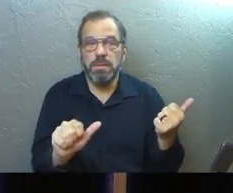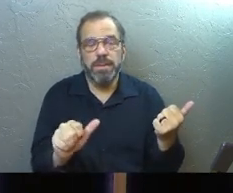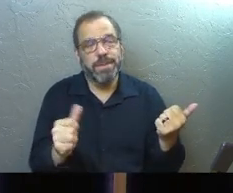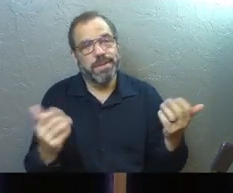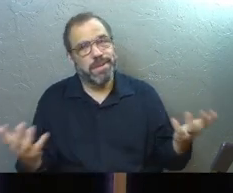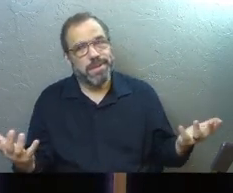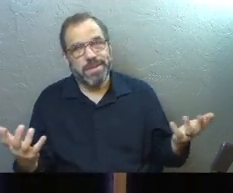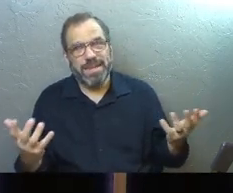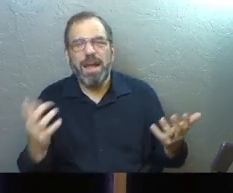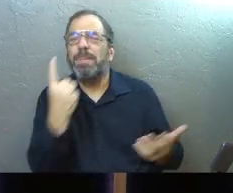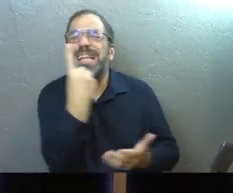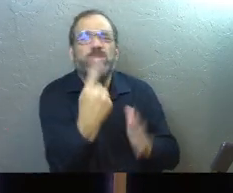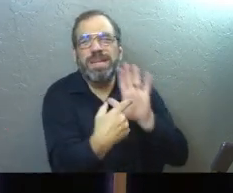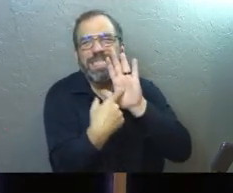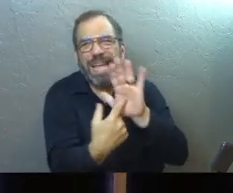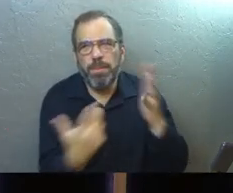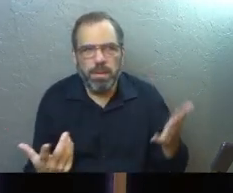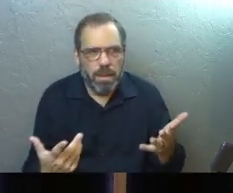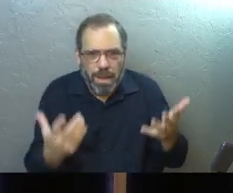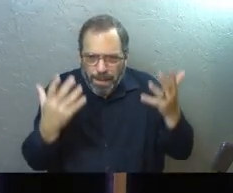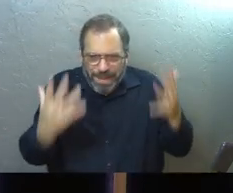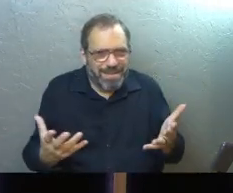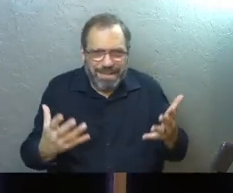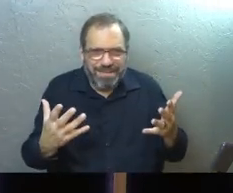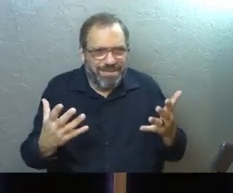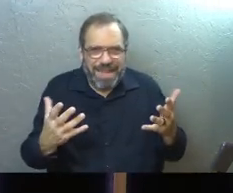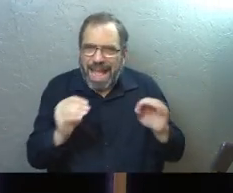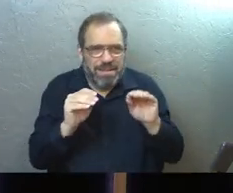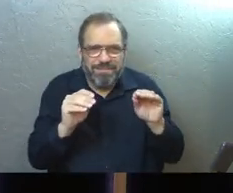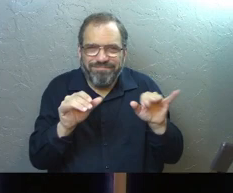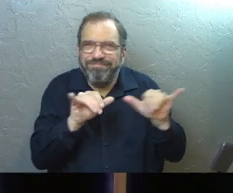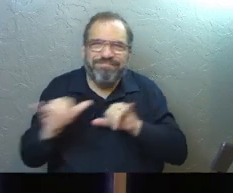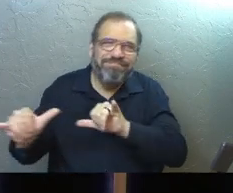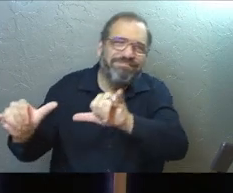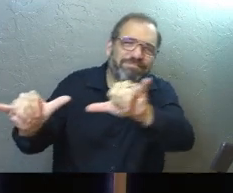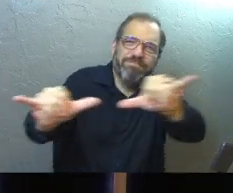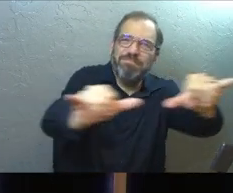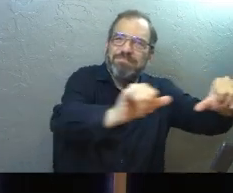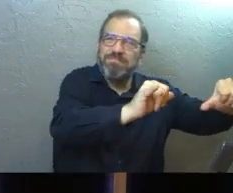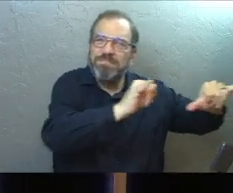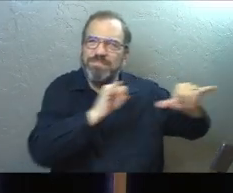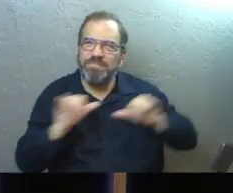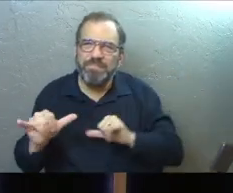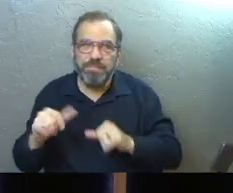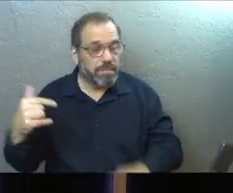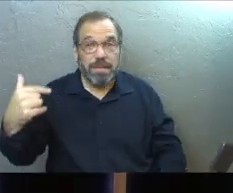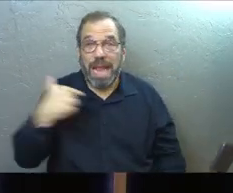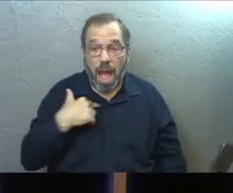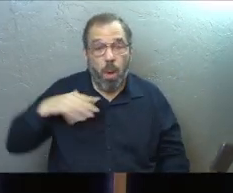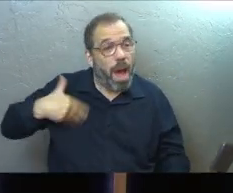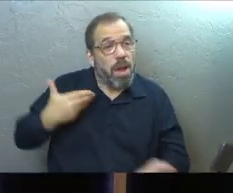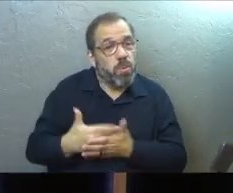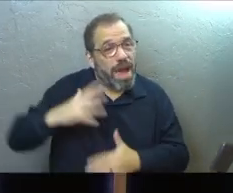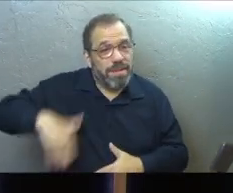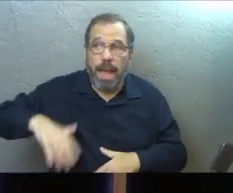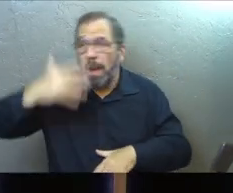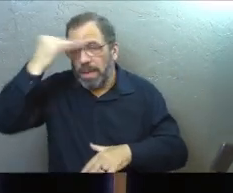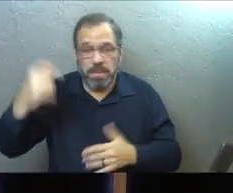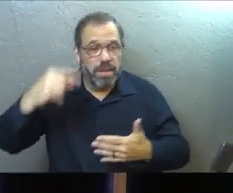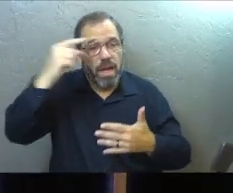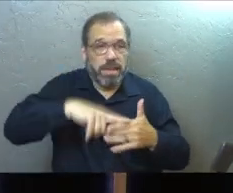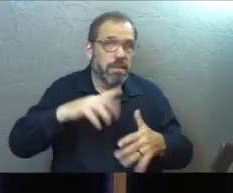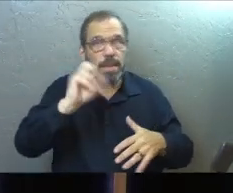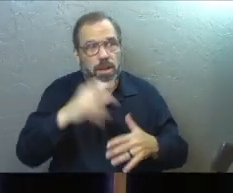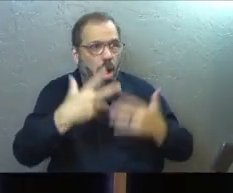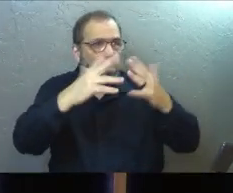And that's just one example, but you know, that's all over, right? Like, the reason I was late is because the car broke down